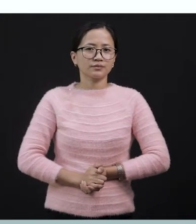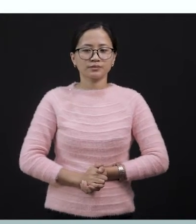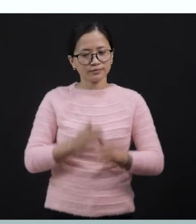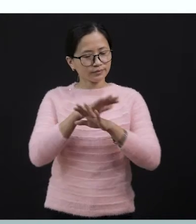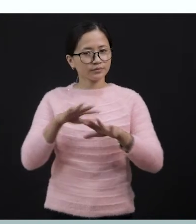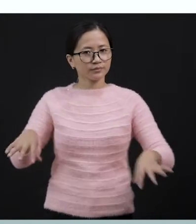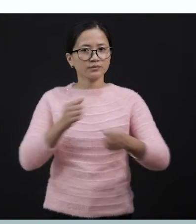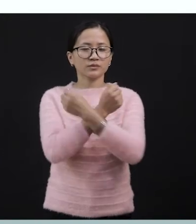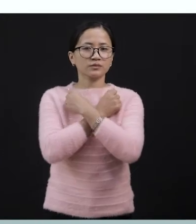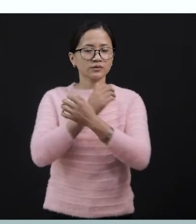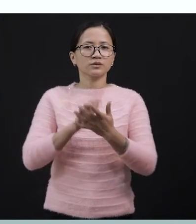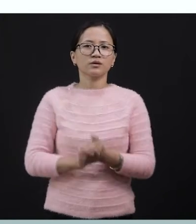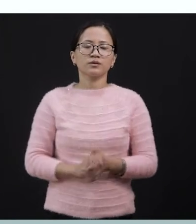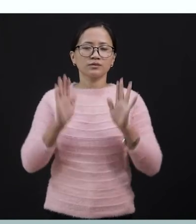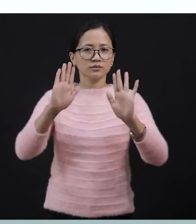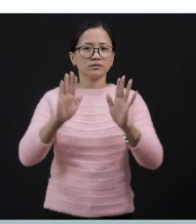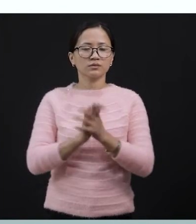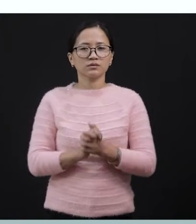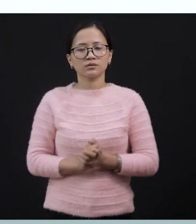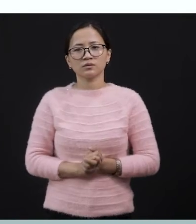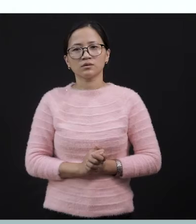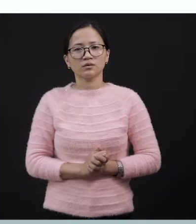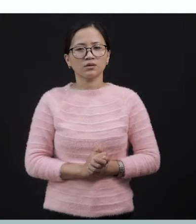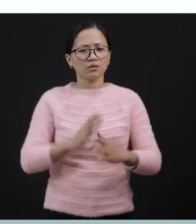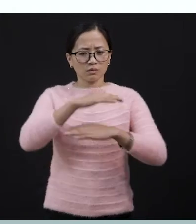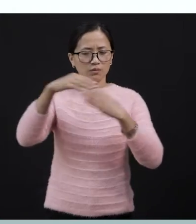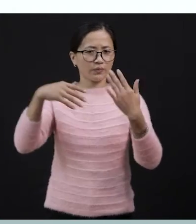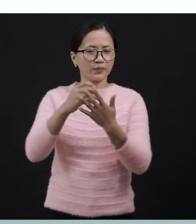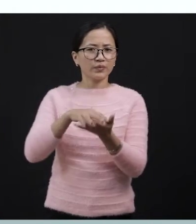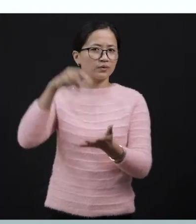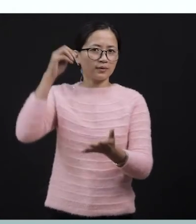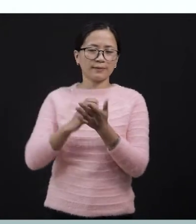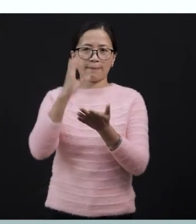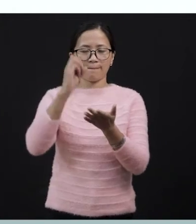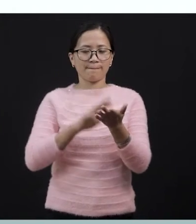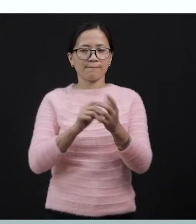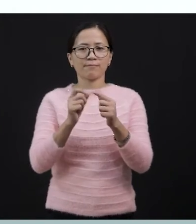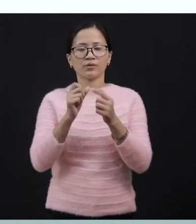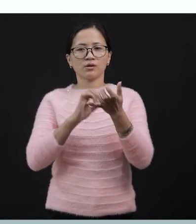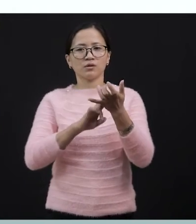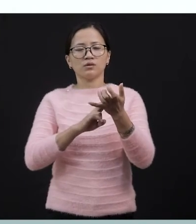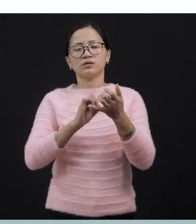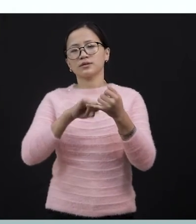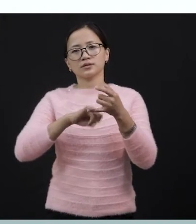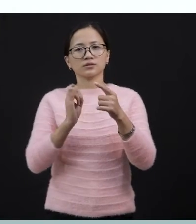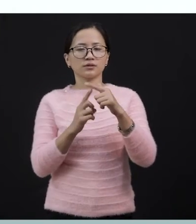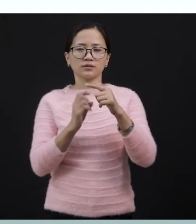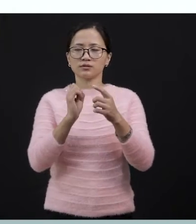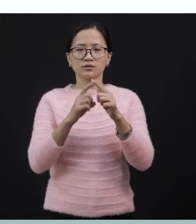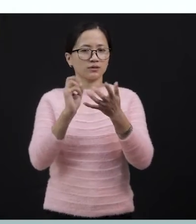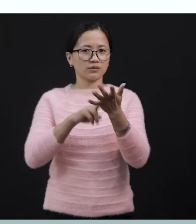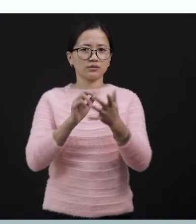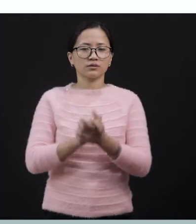So dear students, you have all learned the composition of air. Now you know which one